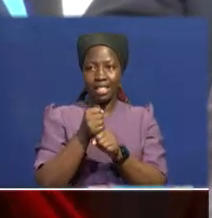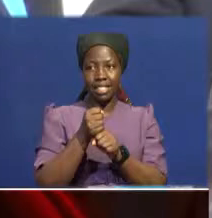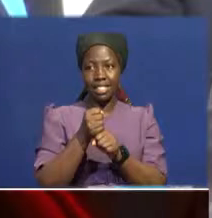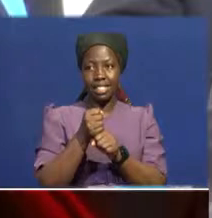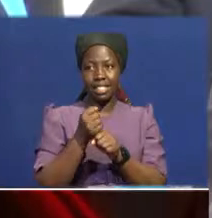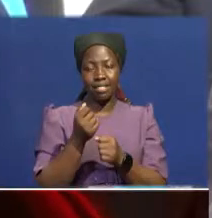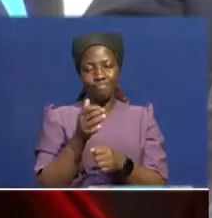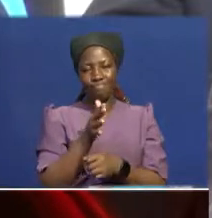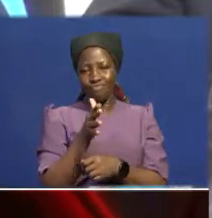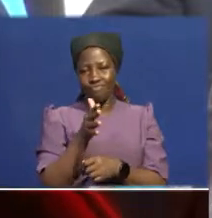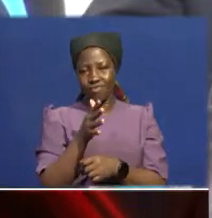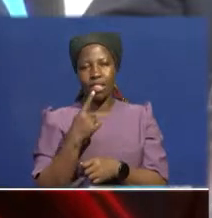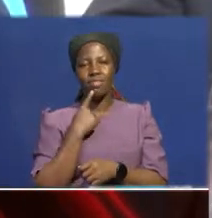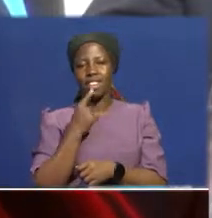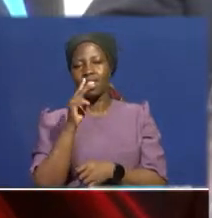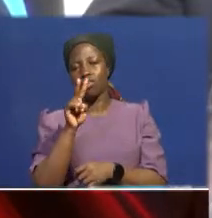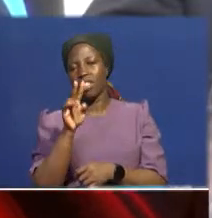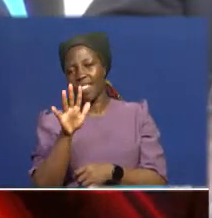125,